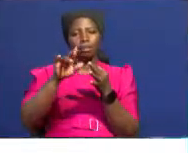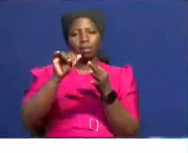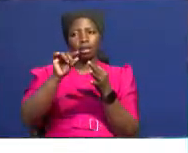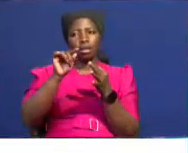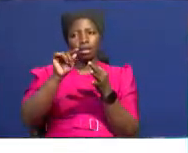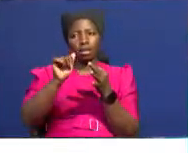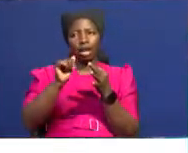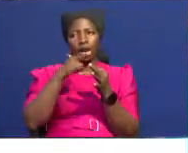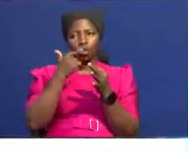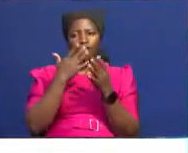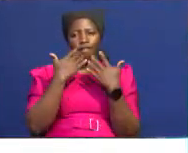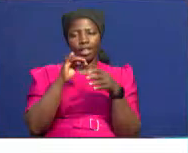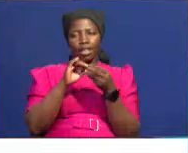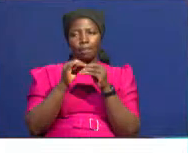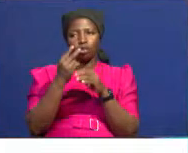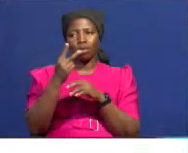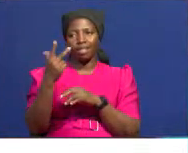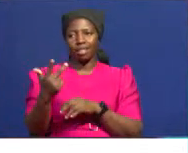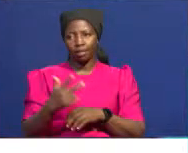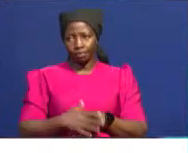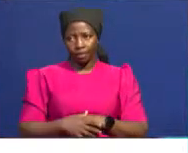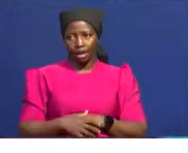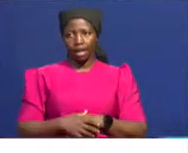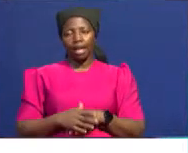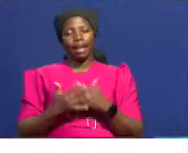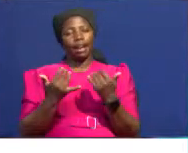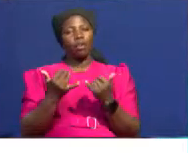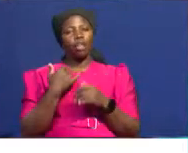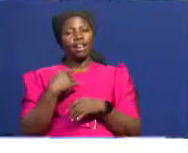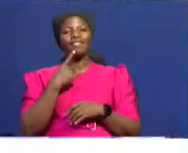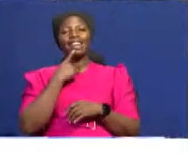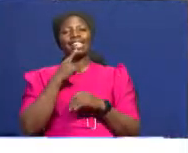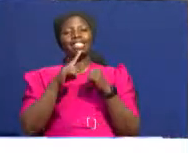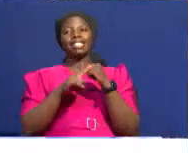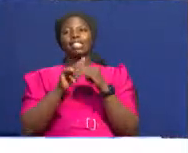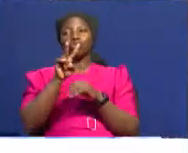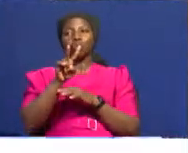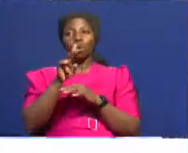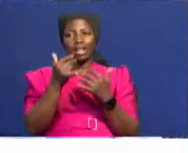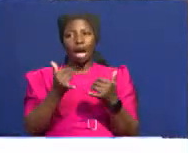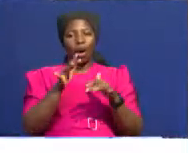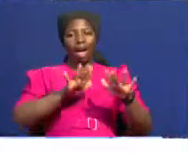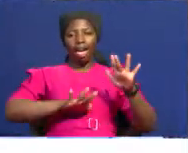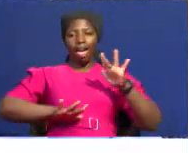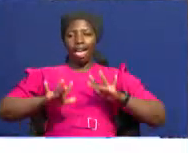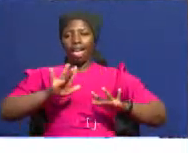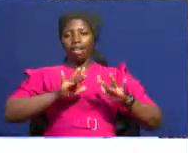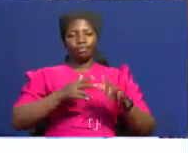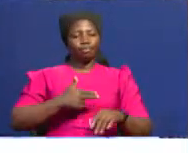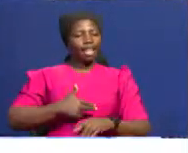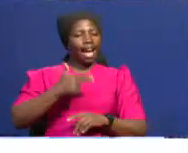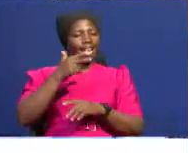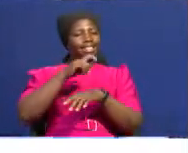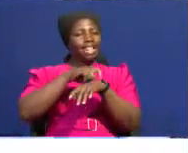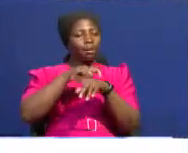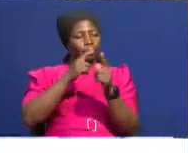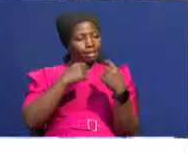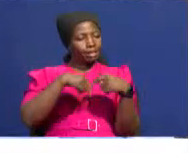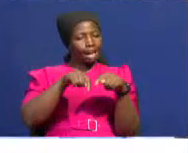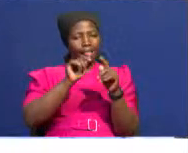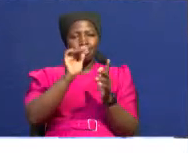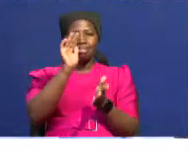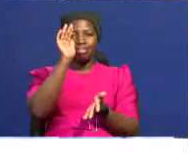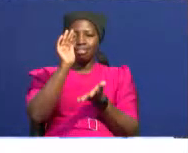and third respectively. In the room currently there are 162, so of course the tensions are high as we try to narrow down